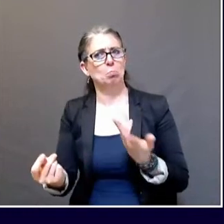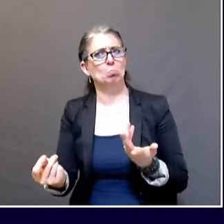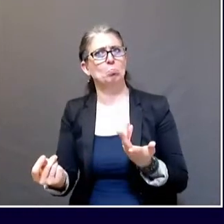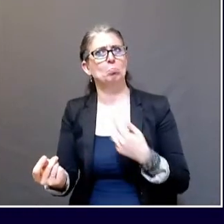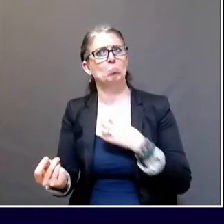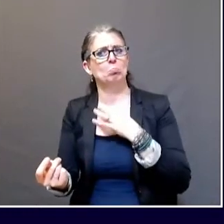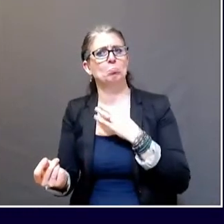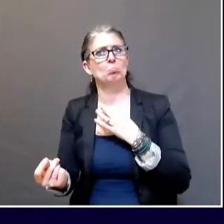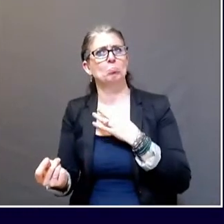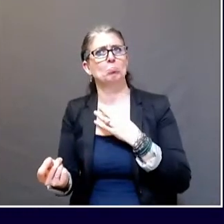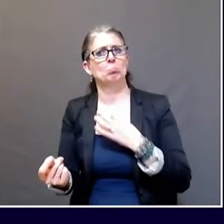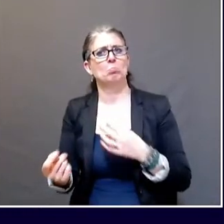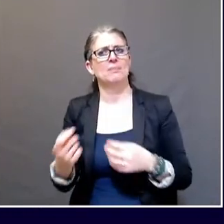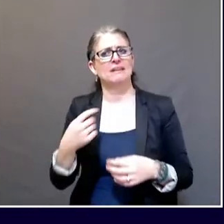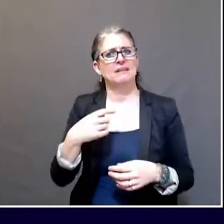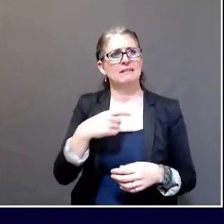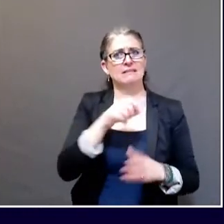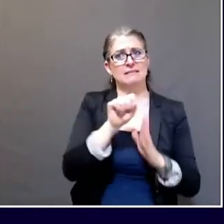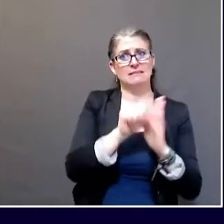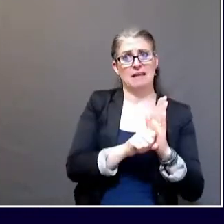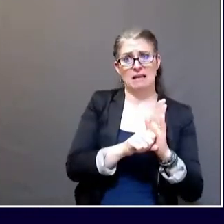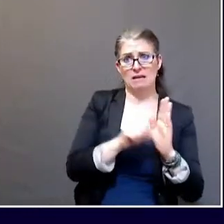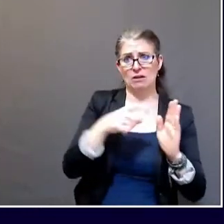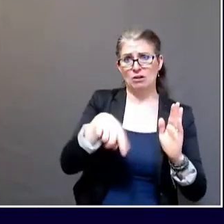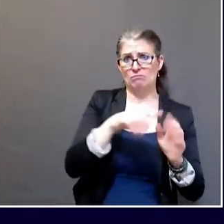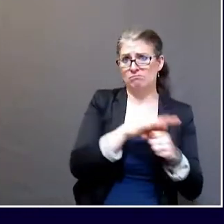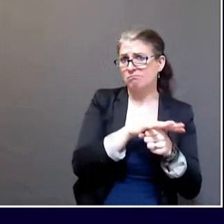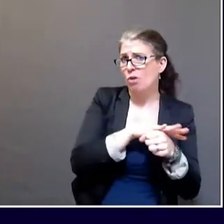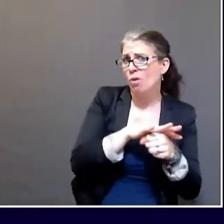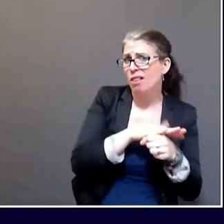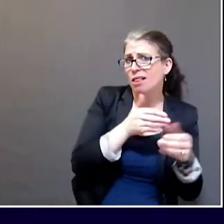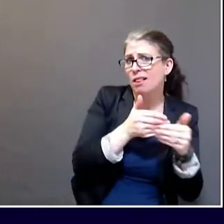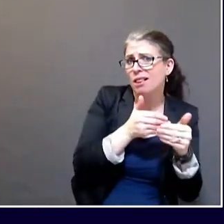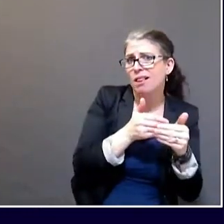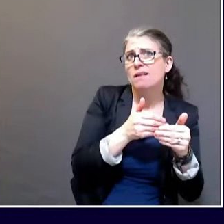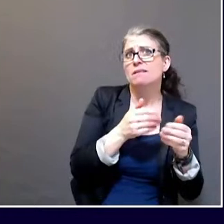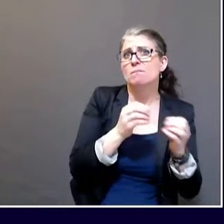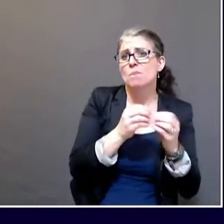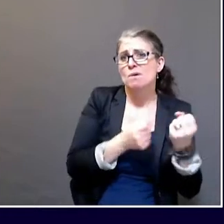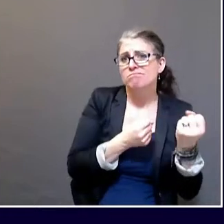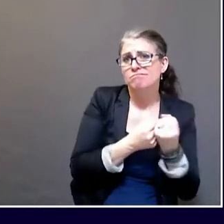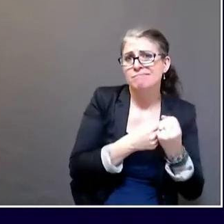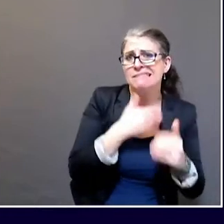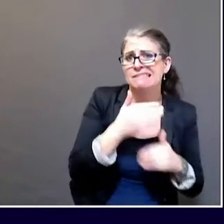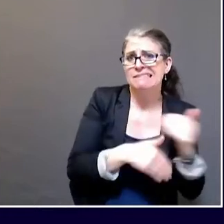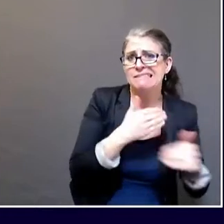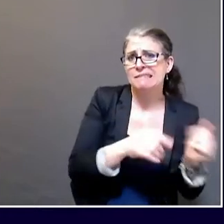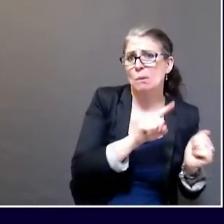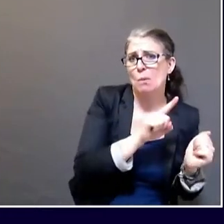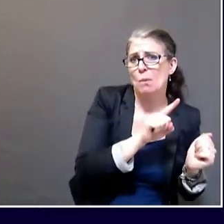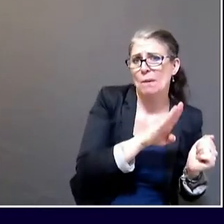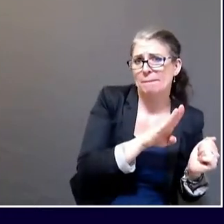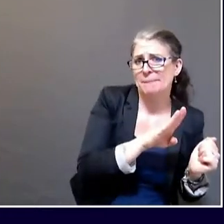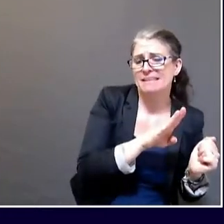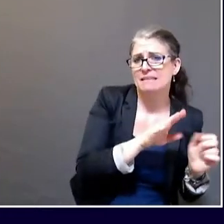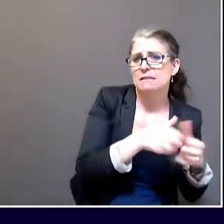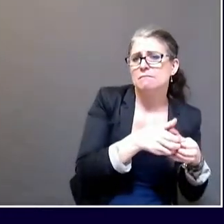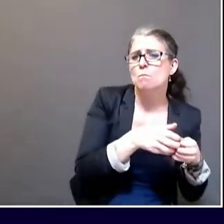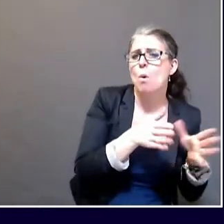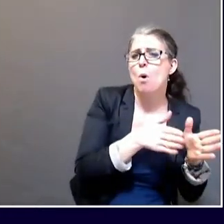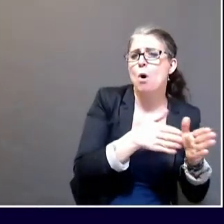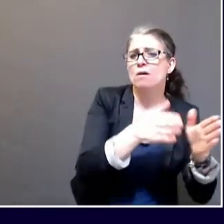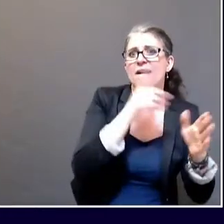I'll start. And Patty, I think it's first important to just recognize the massive